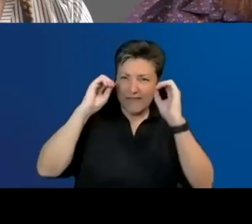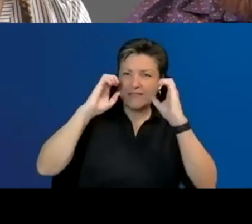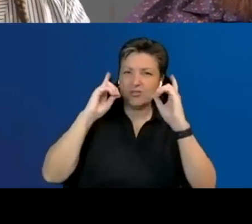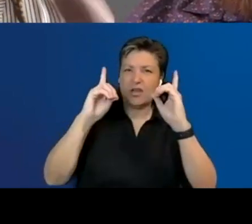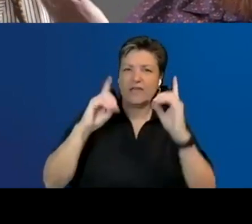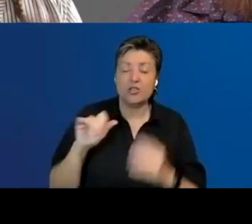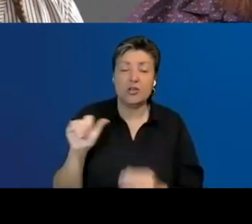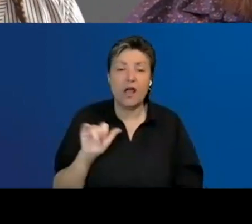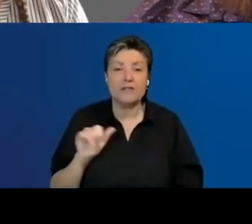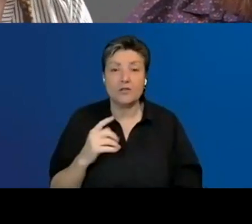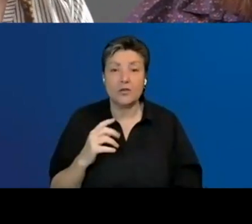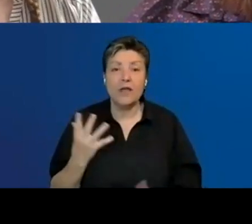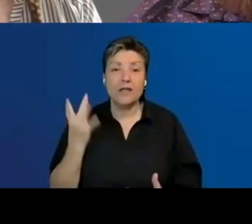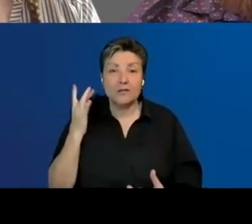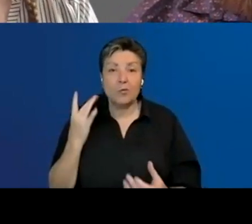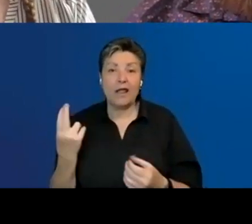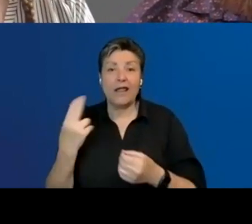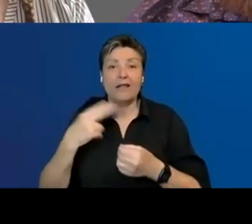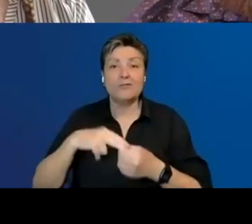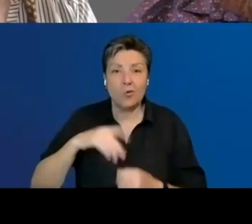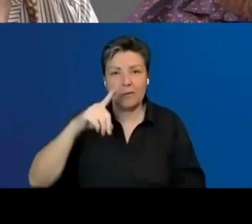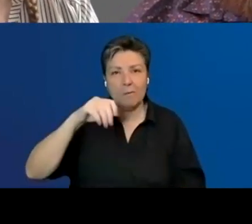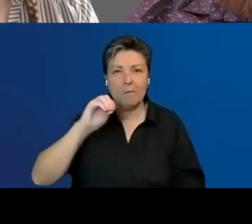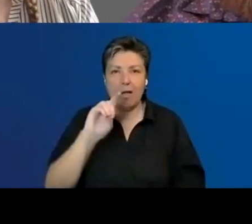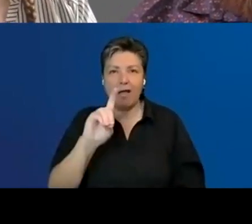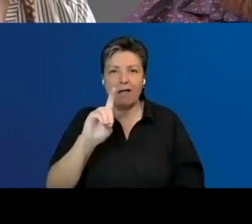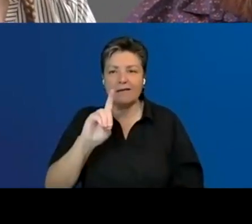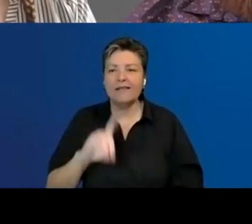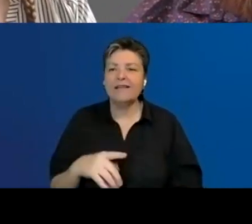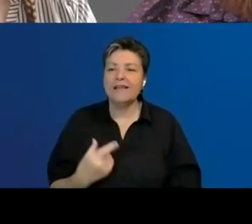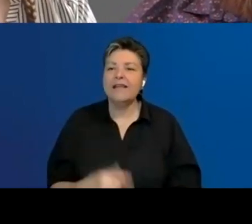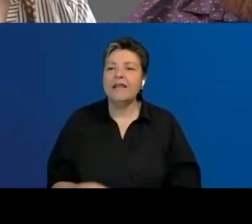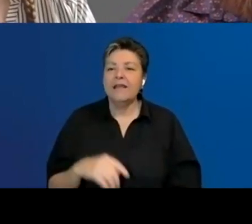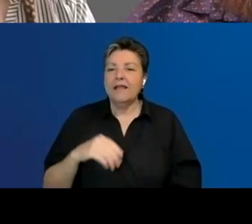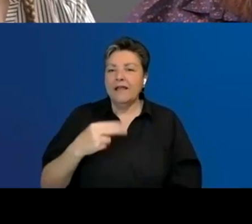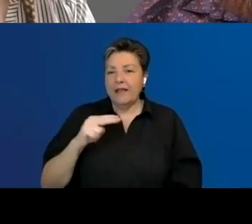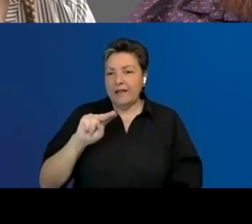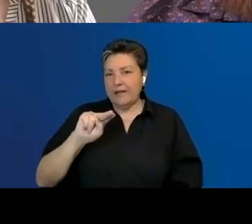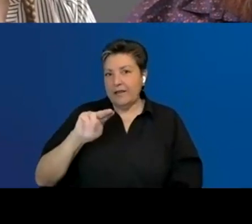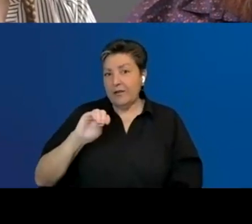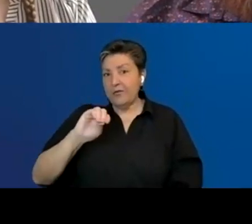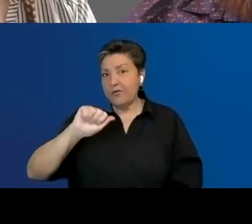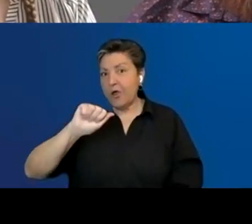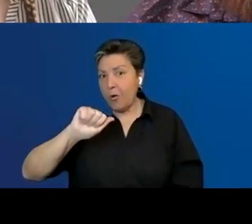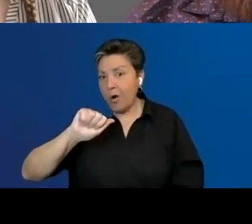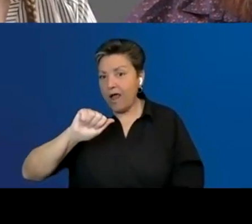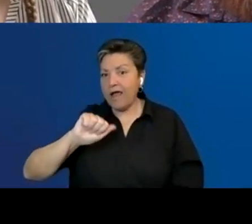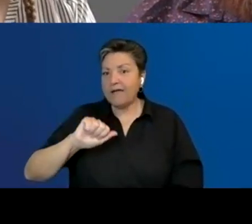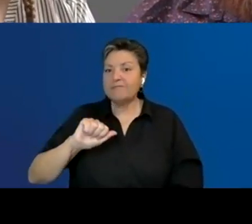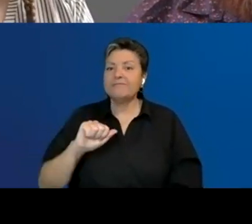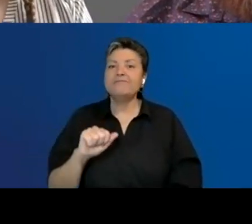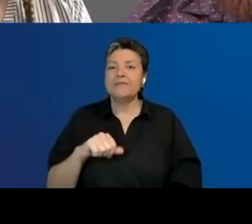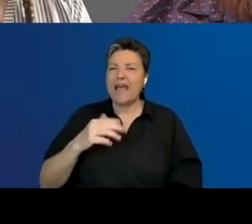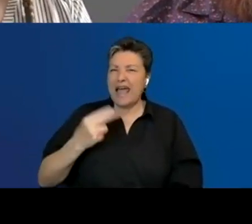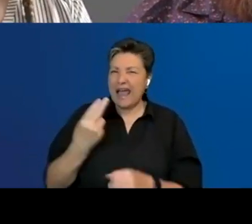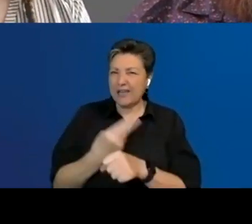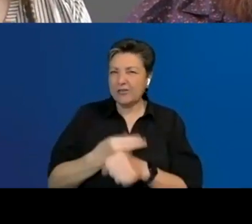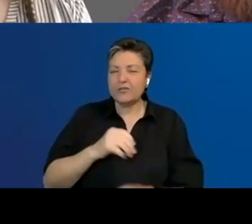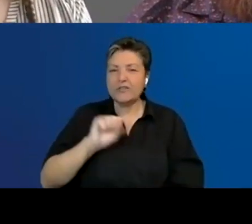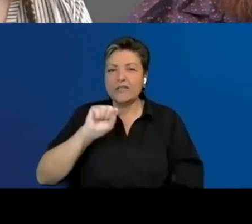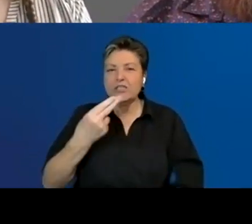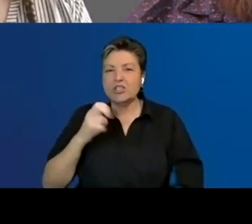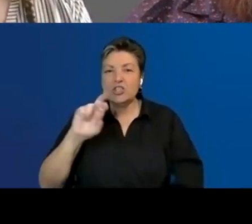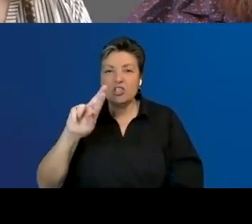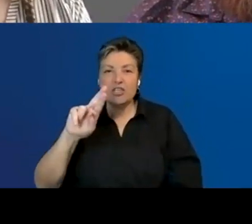And now I'll send it to Noah. Thanks, Hannah. I'm Noah. I use she, her pronouns. I'm